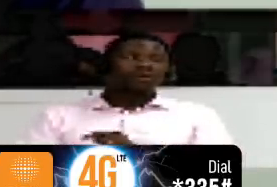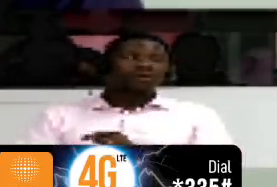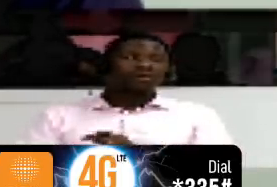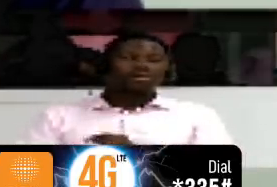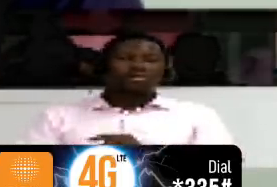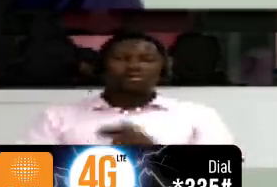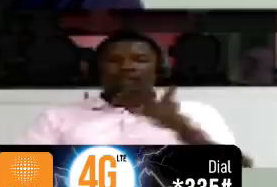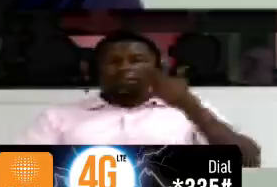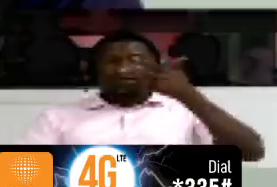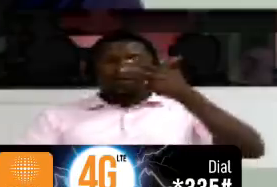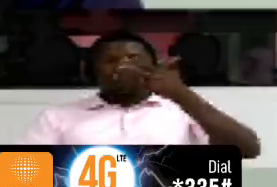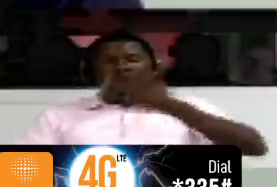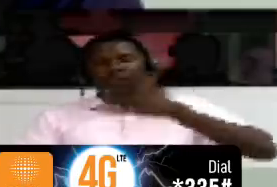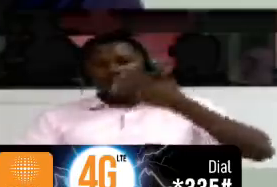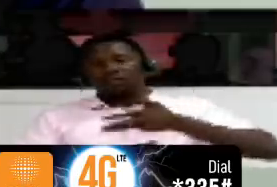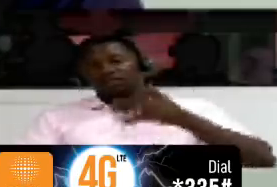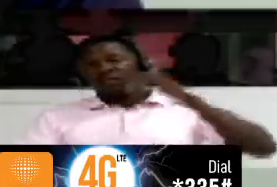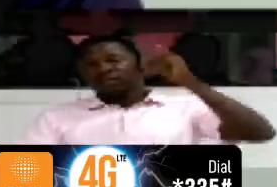19 years